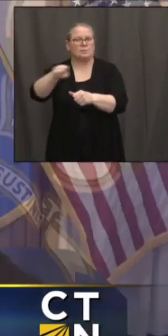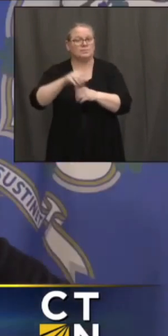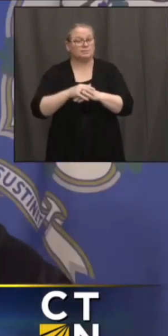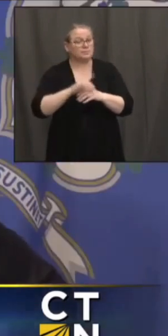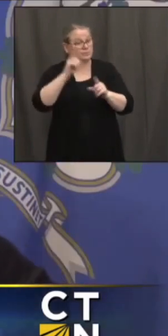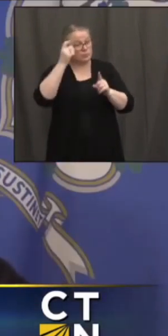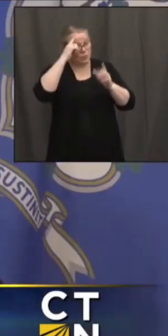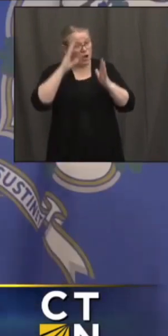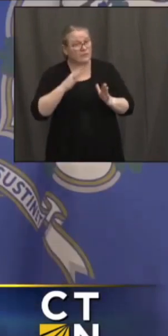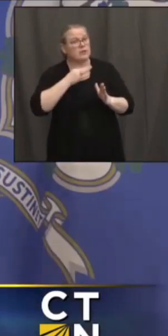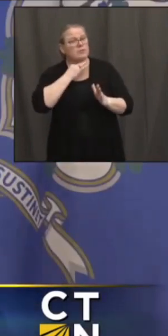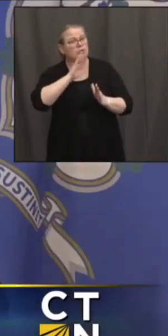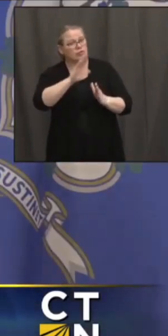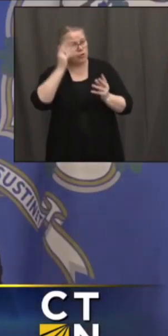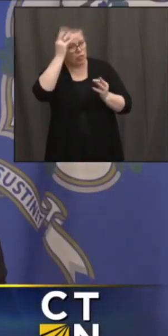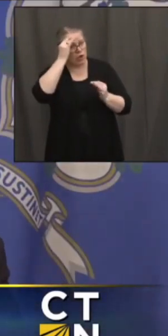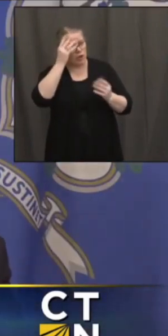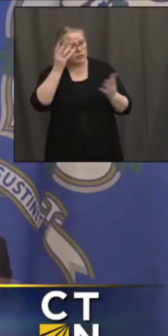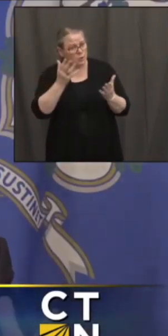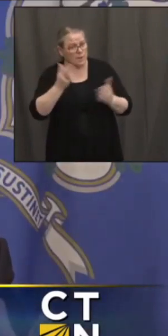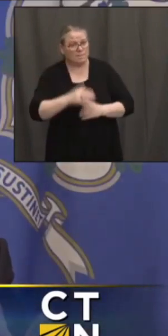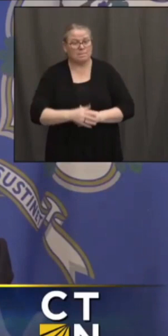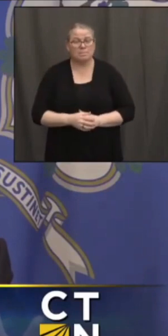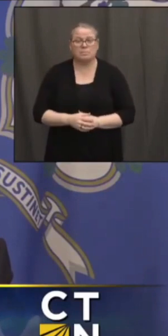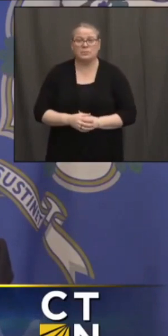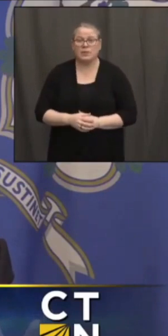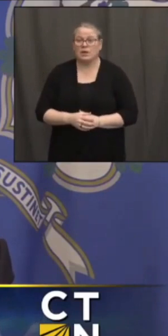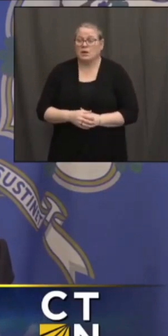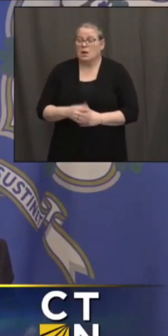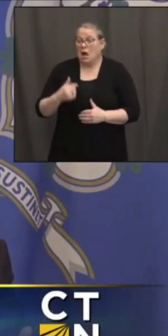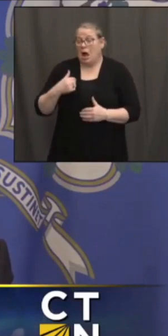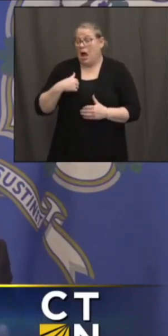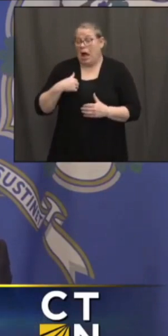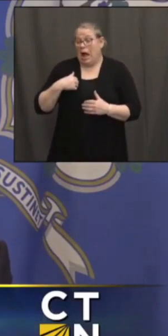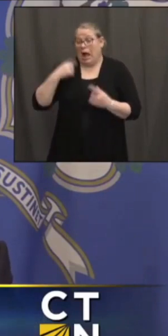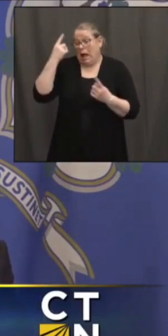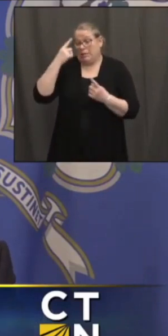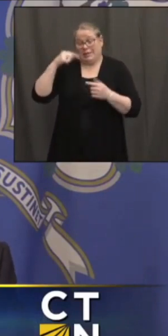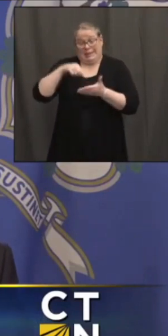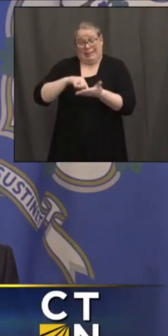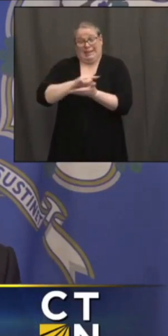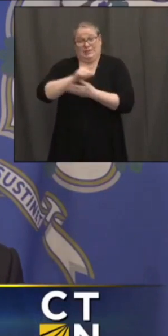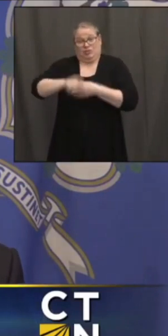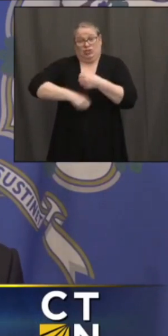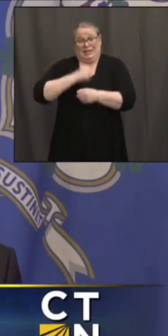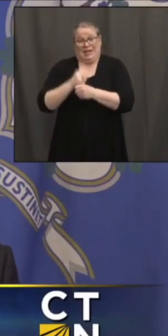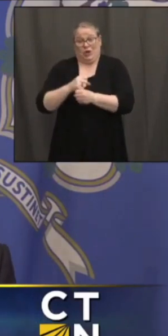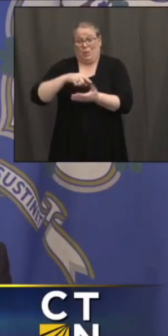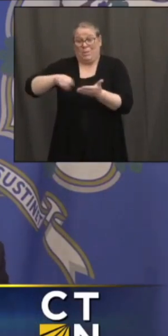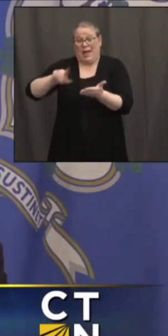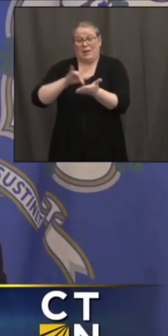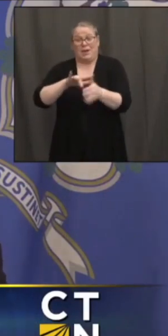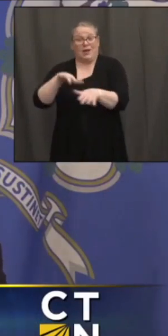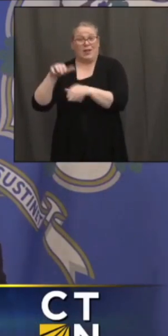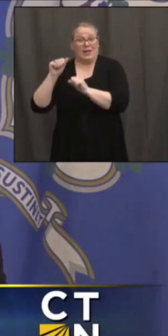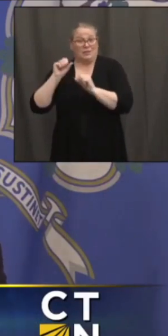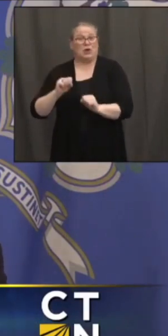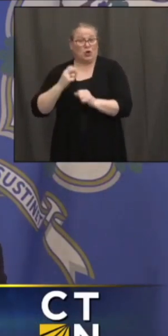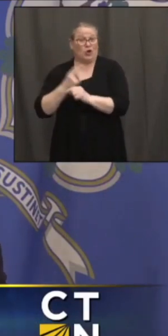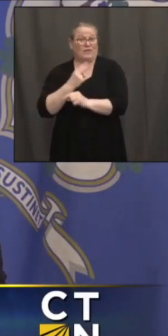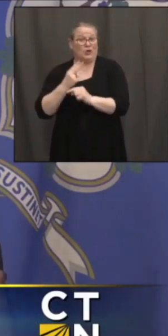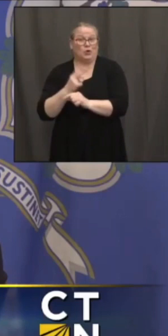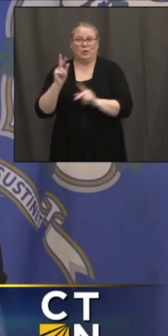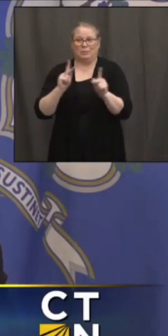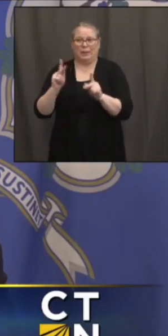my thoughts are we could have used paid medical leave this year, especially early on, especially when people were a little reluctant to go